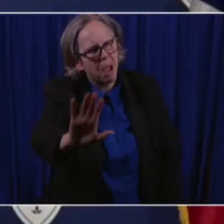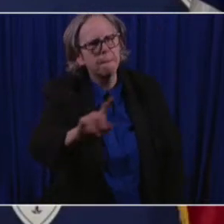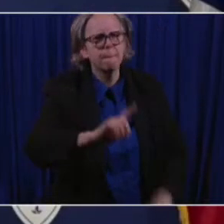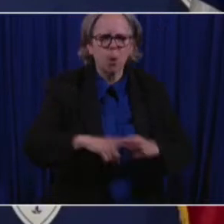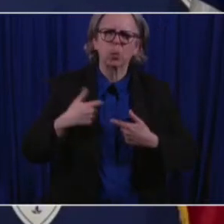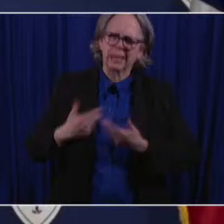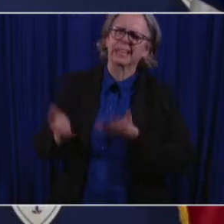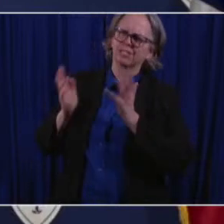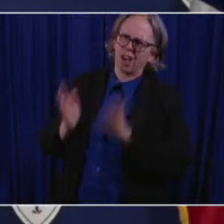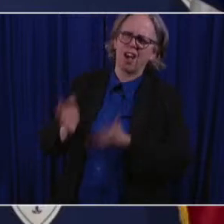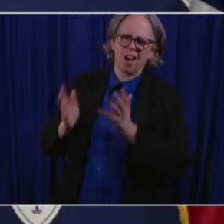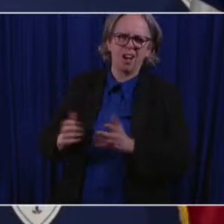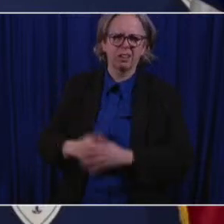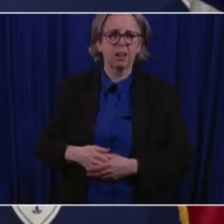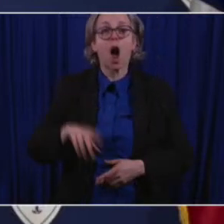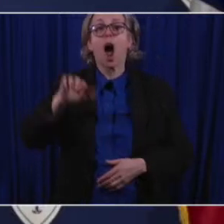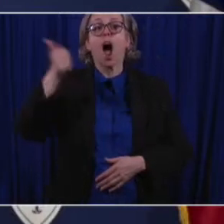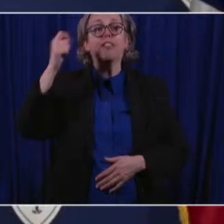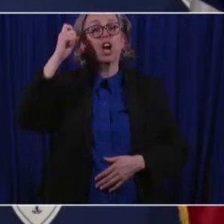governors surround us.